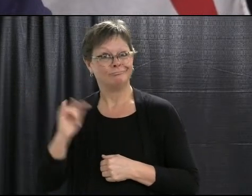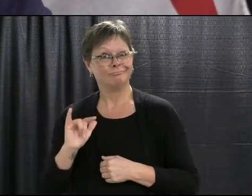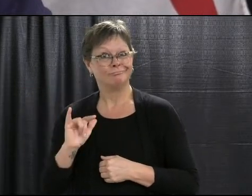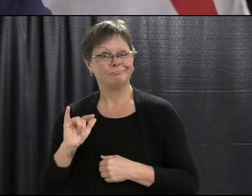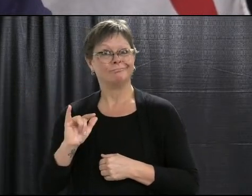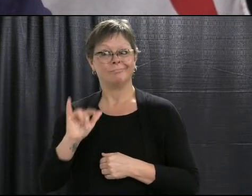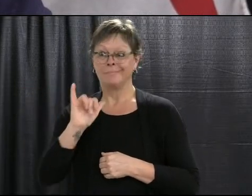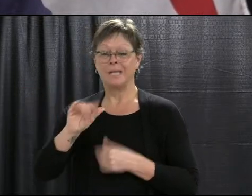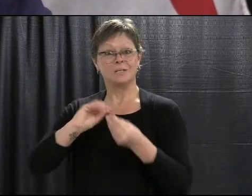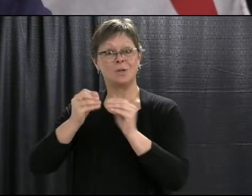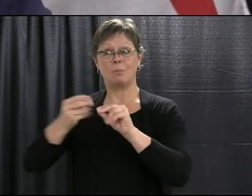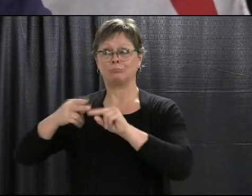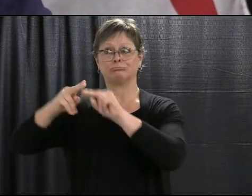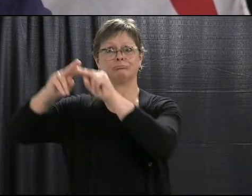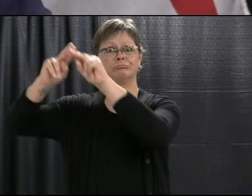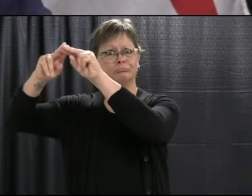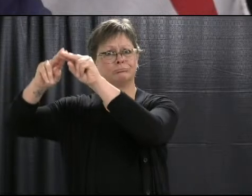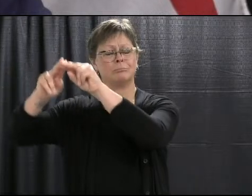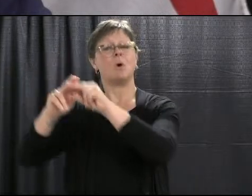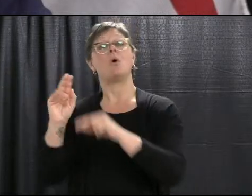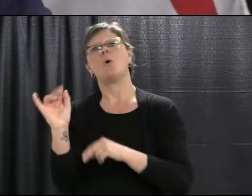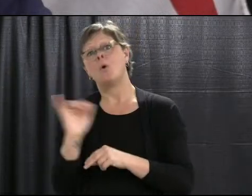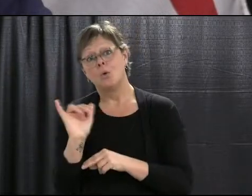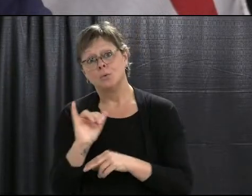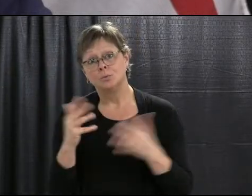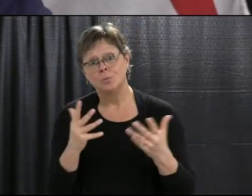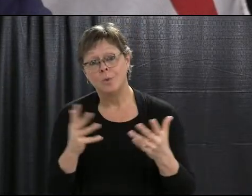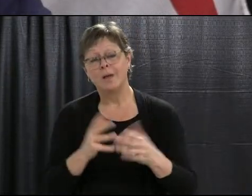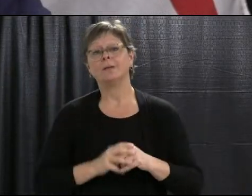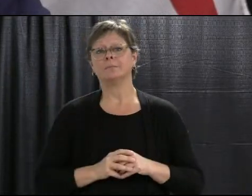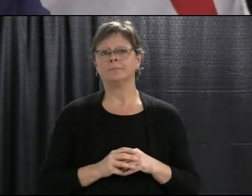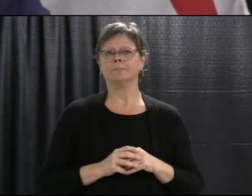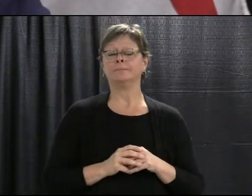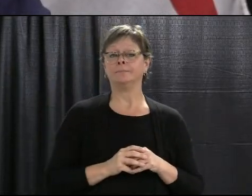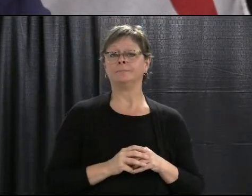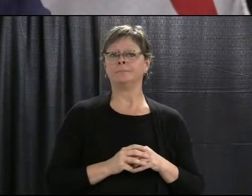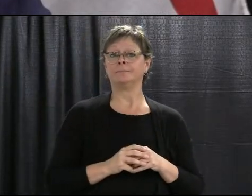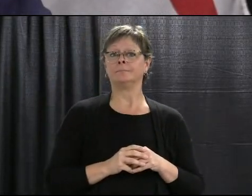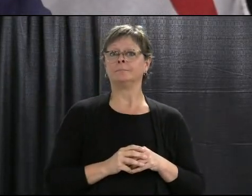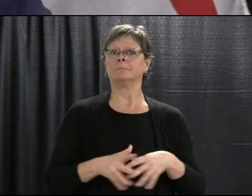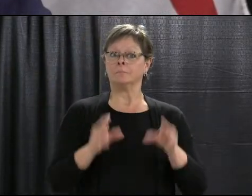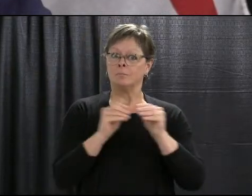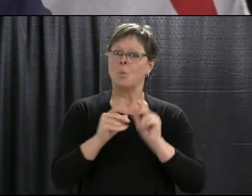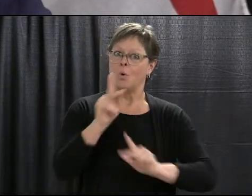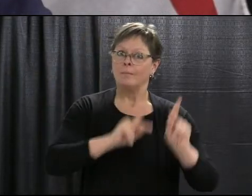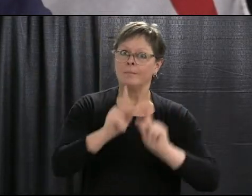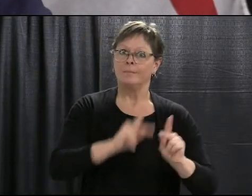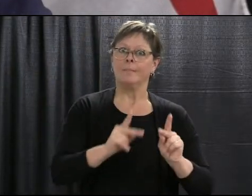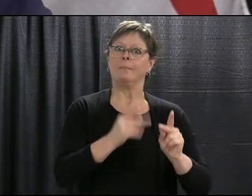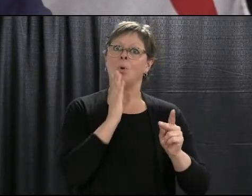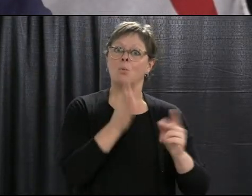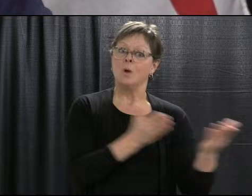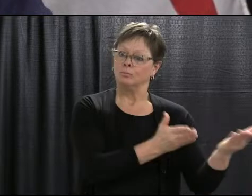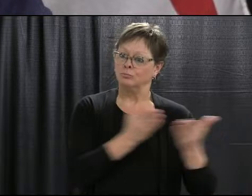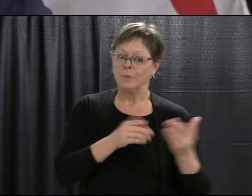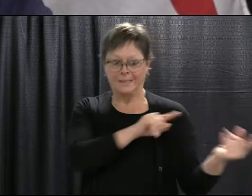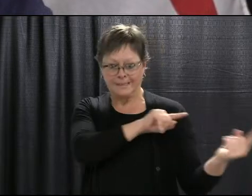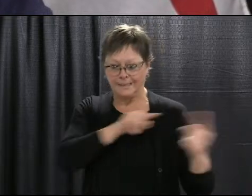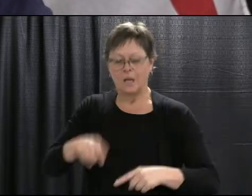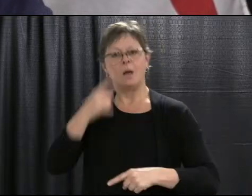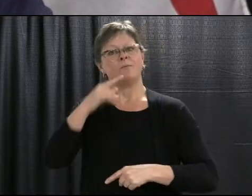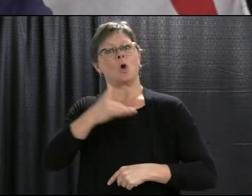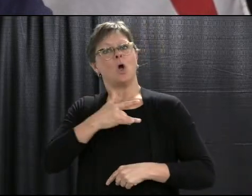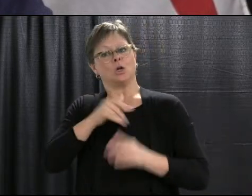the other part of it is that we're bringing more people to get cardiac surgery that they need than we